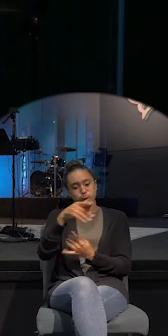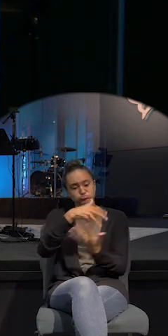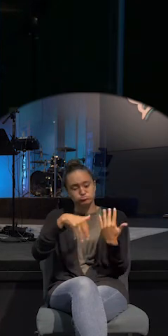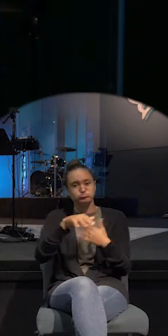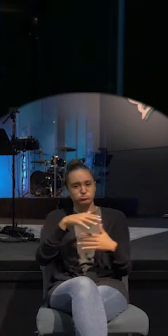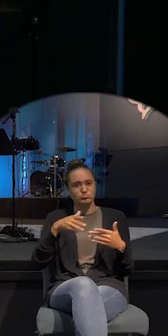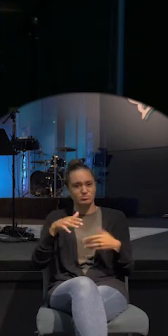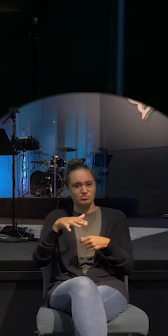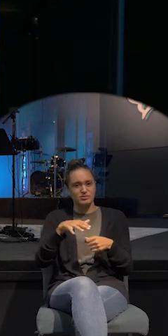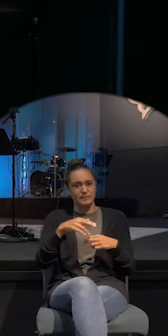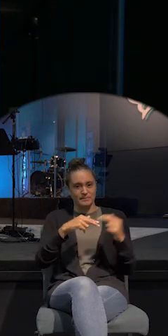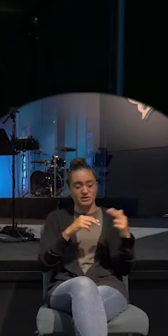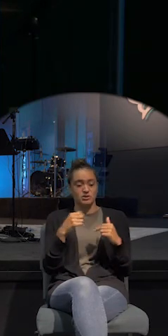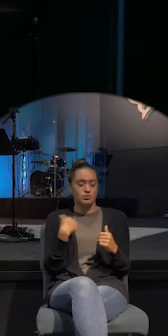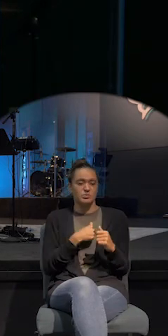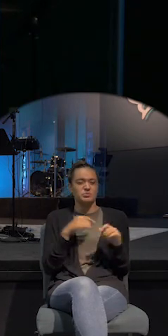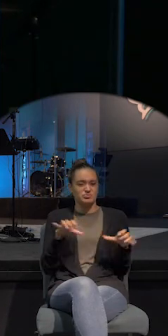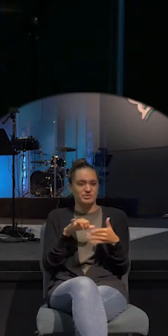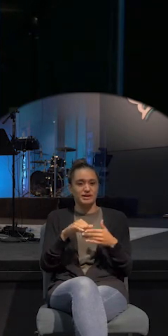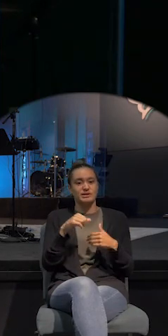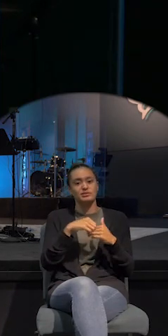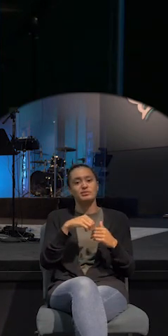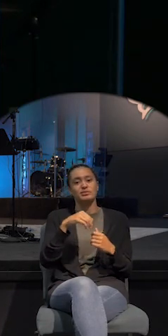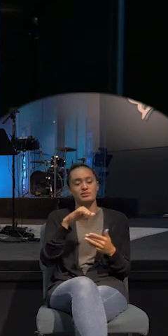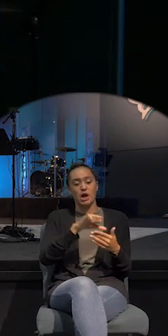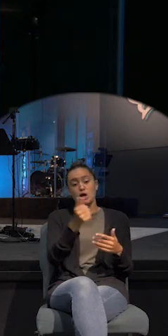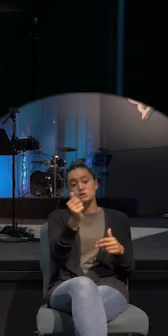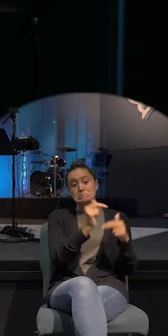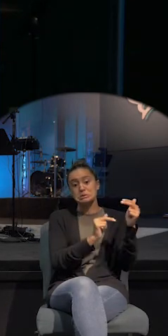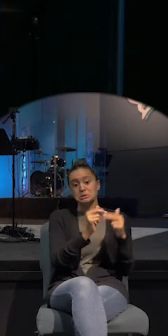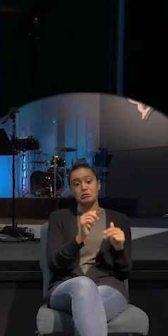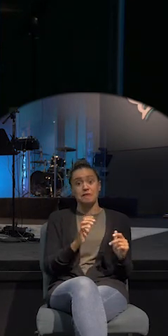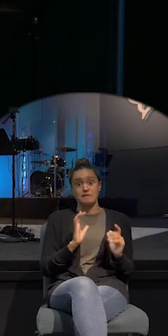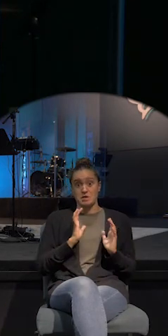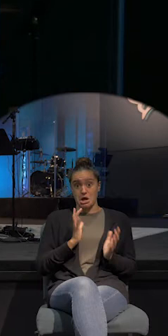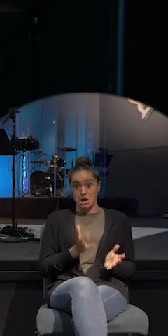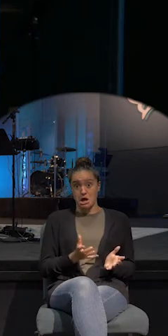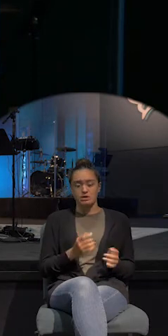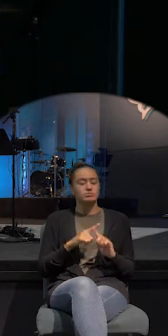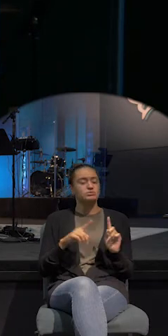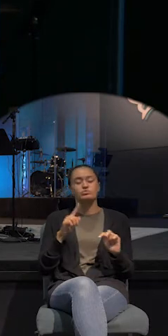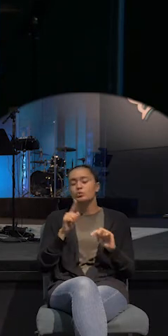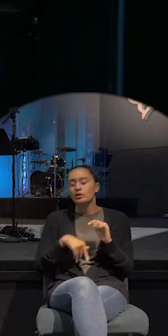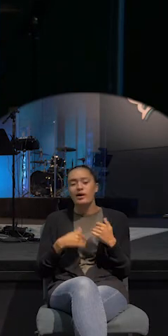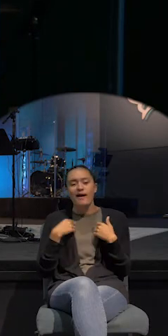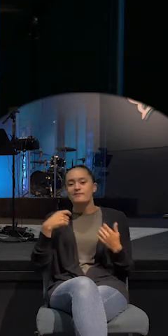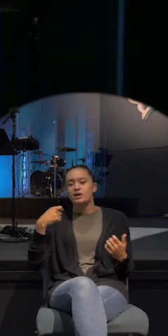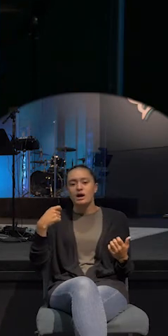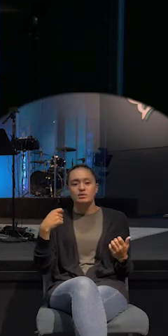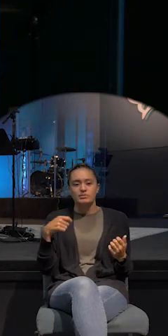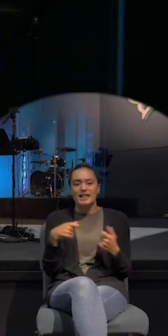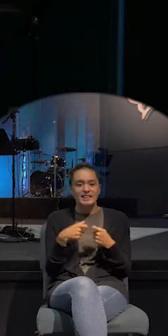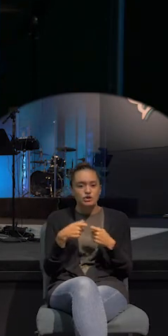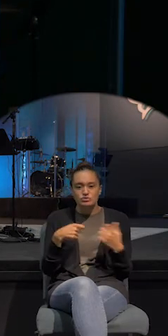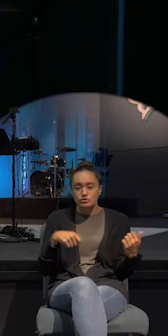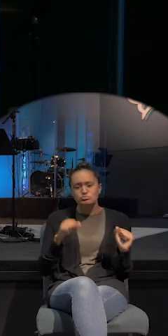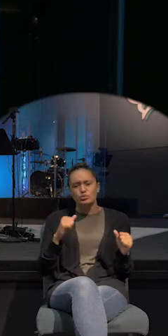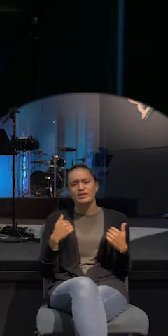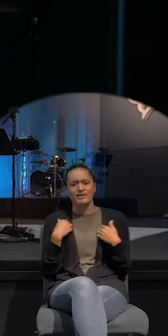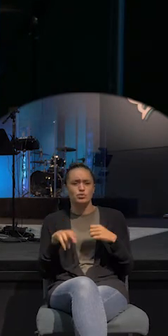do outreaches in a fellowship hall, but we could not have electric guitars. You could have string guitars. You couldn't